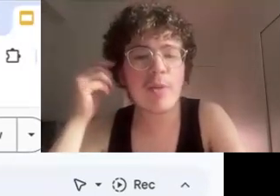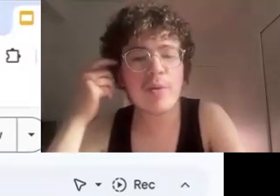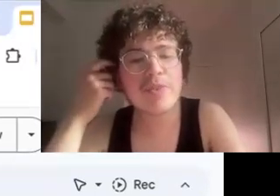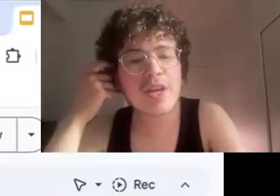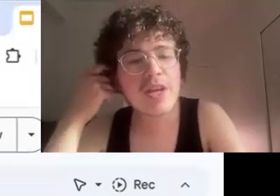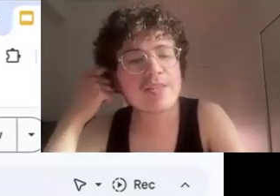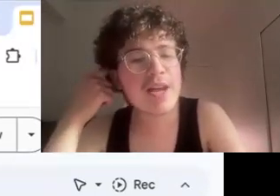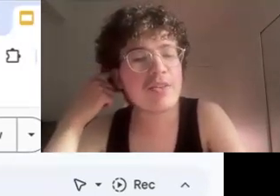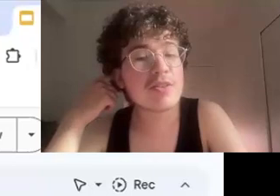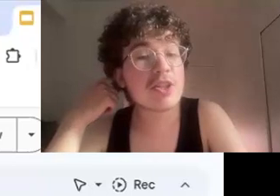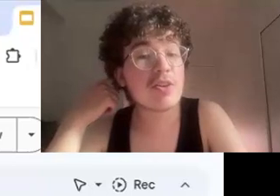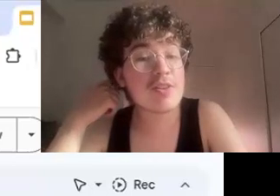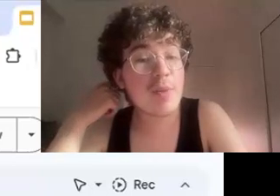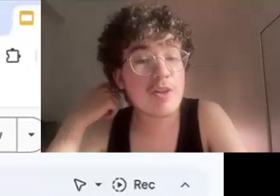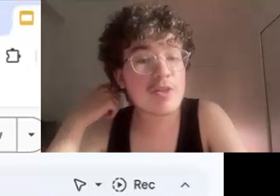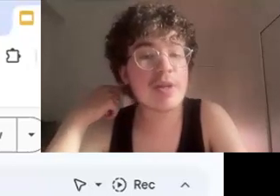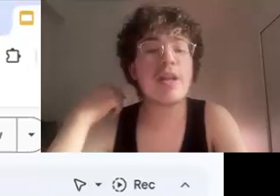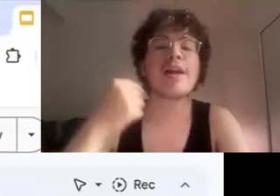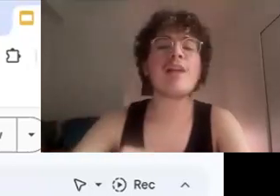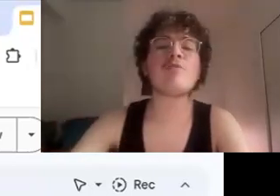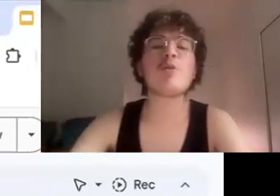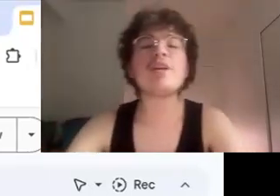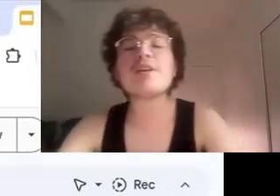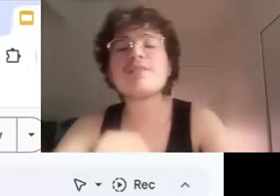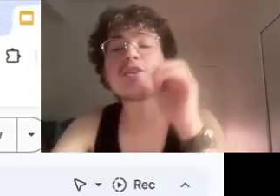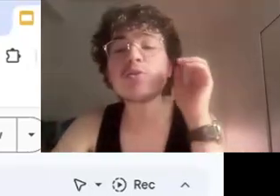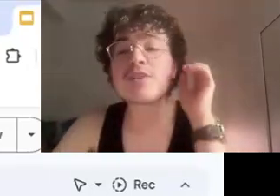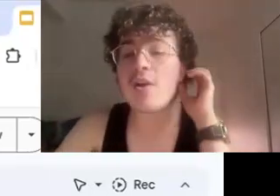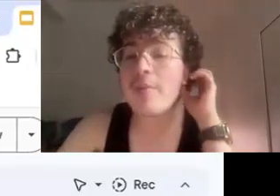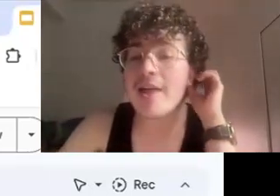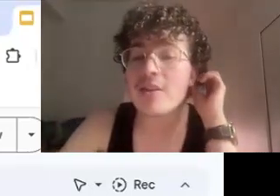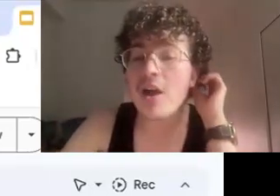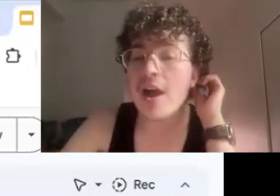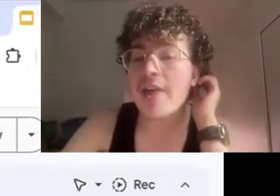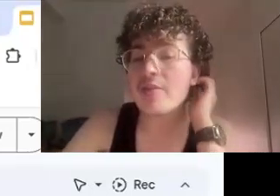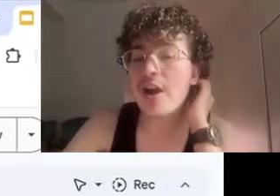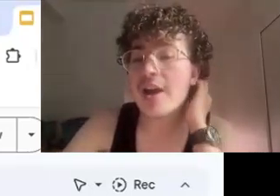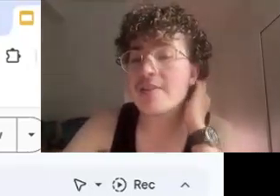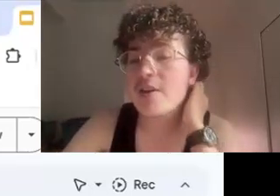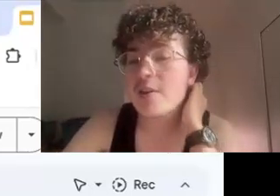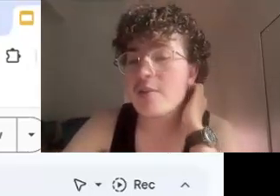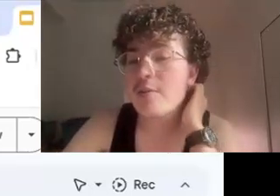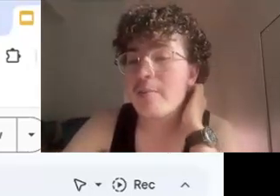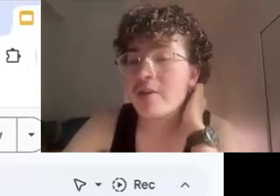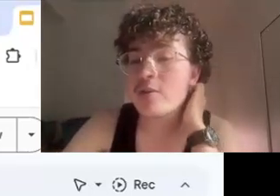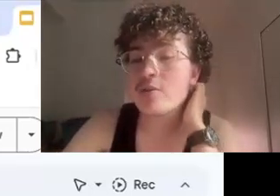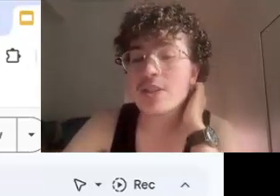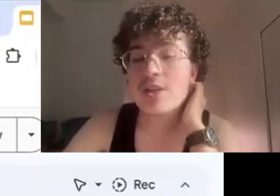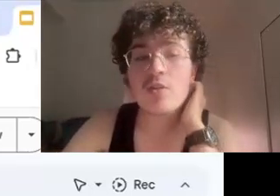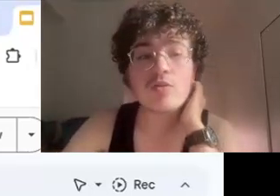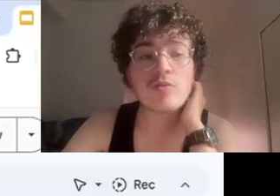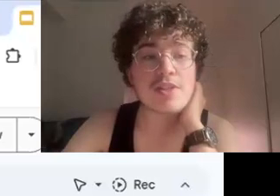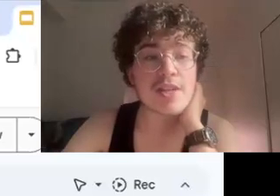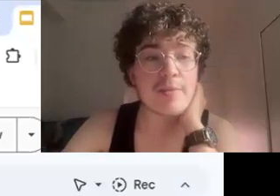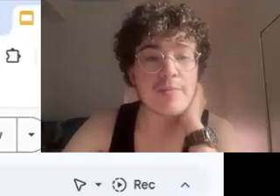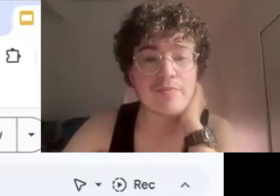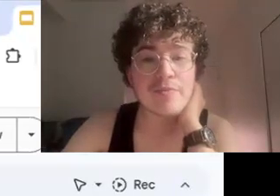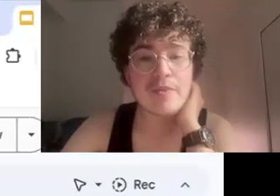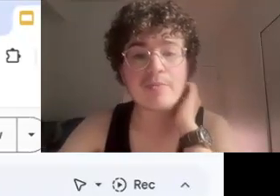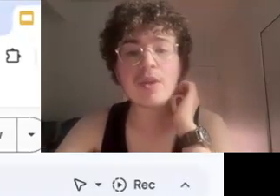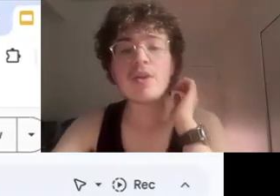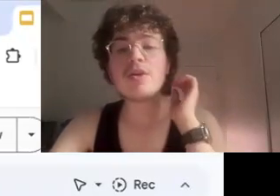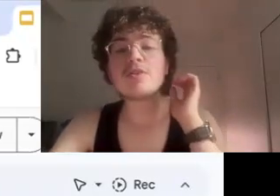question the state. If we believe the rights framework, if we believe the myth that the law ensures our